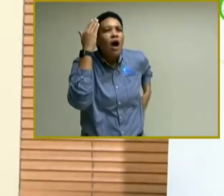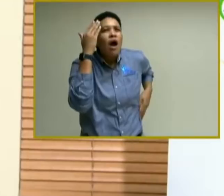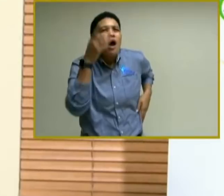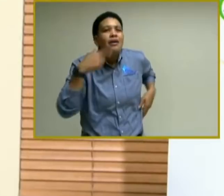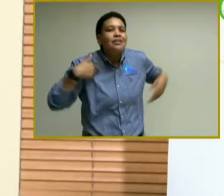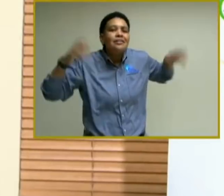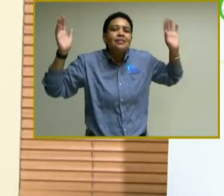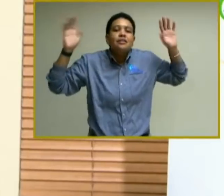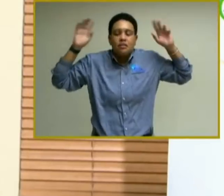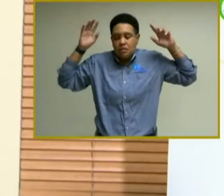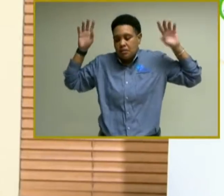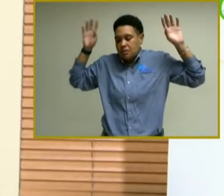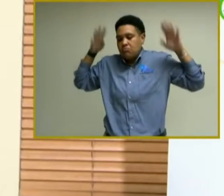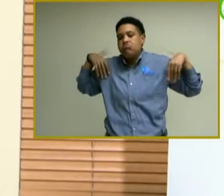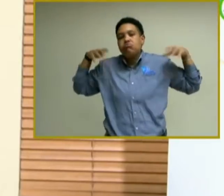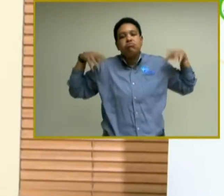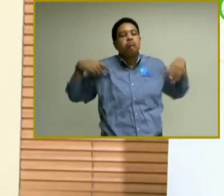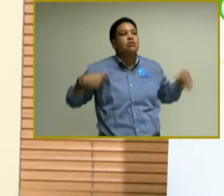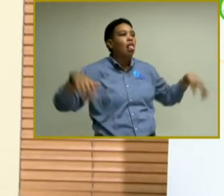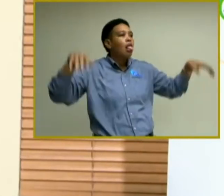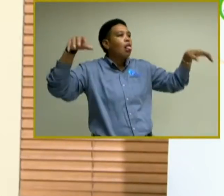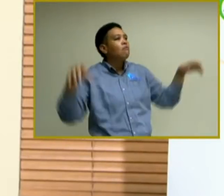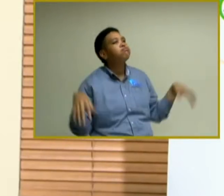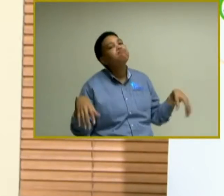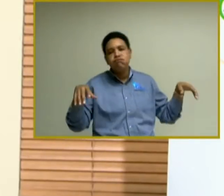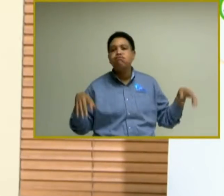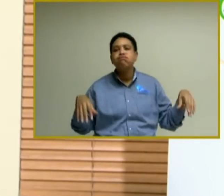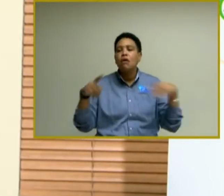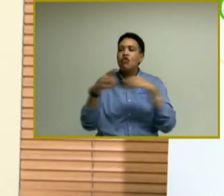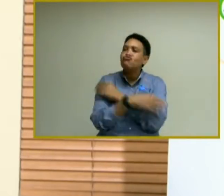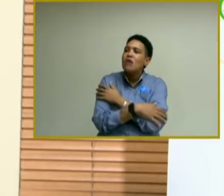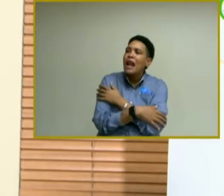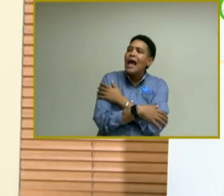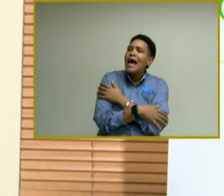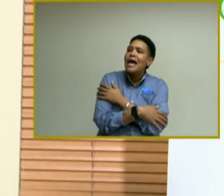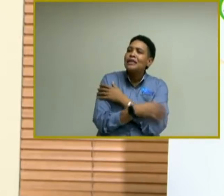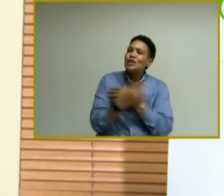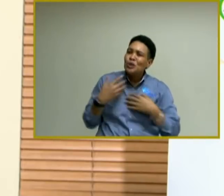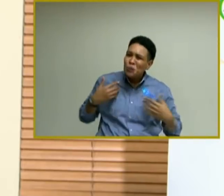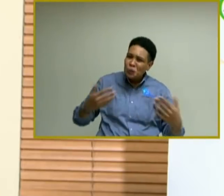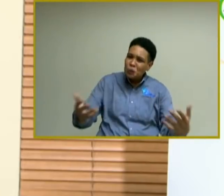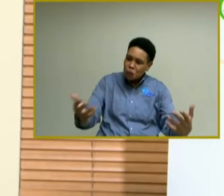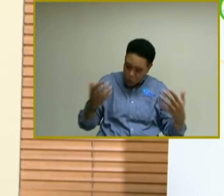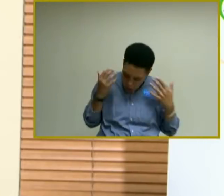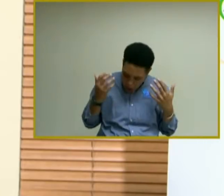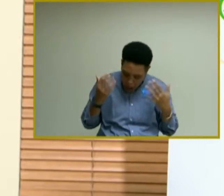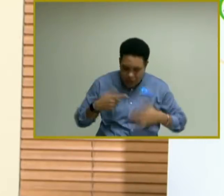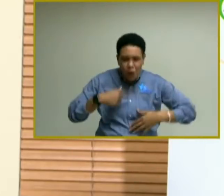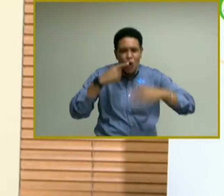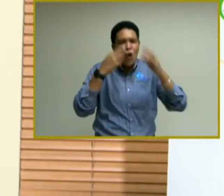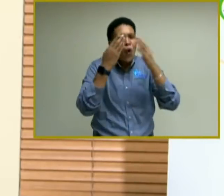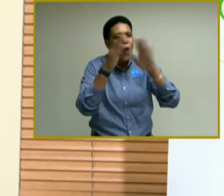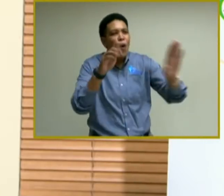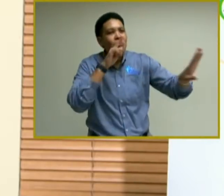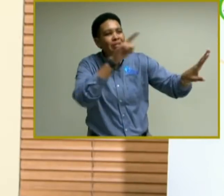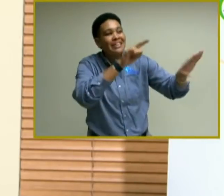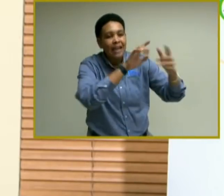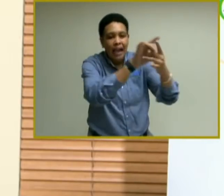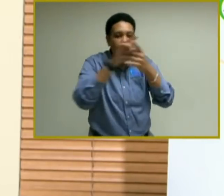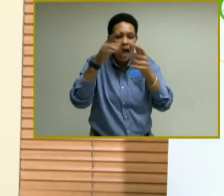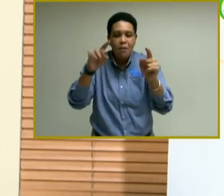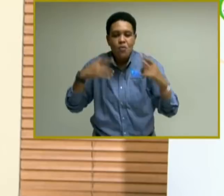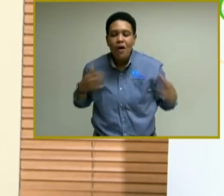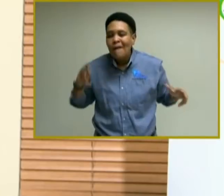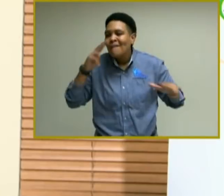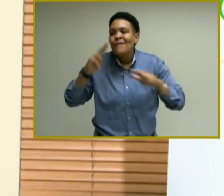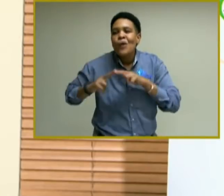down their hair, take a load off as we throw our masks to the wind and open our doors to our links